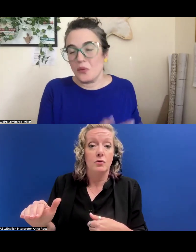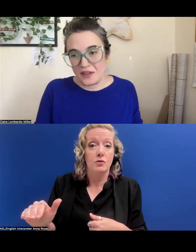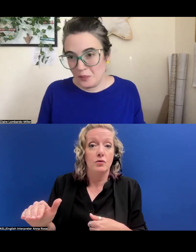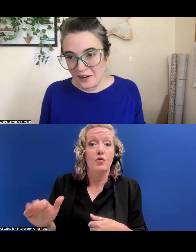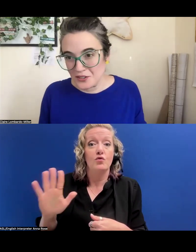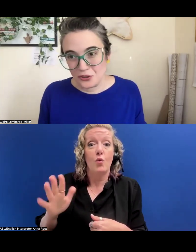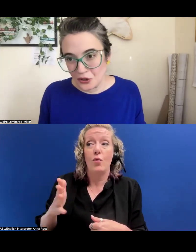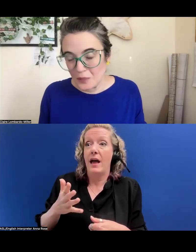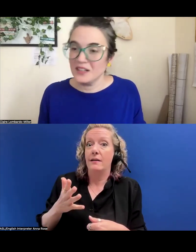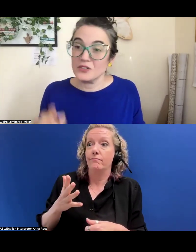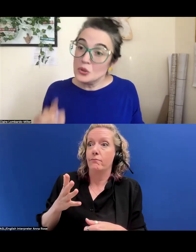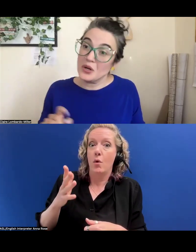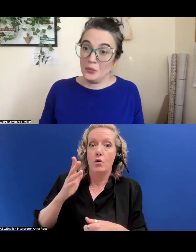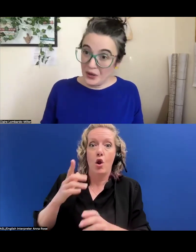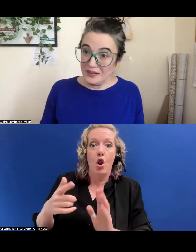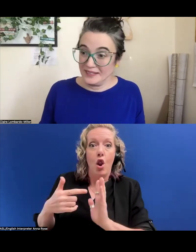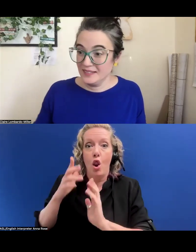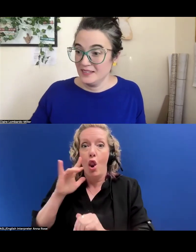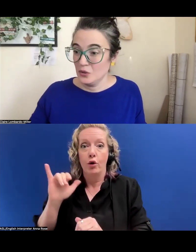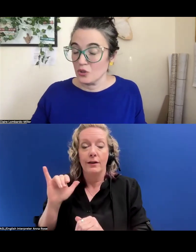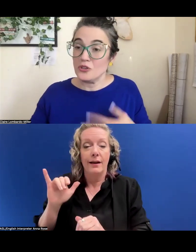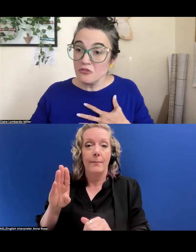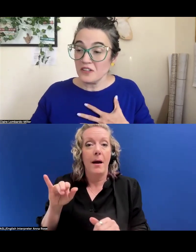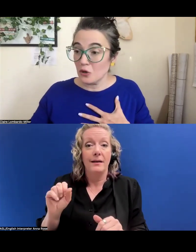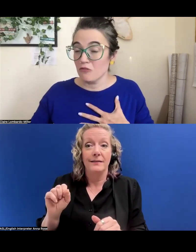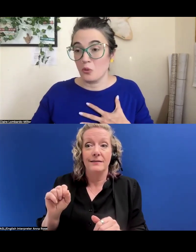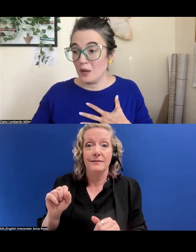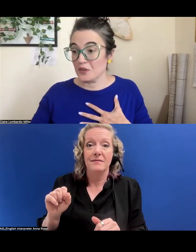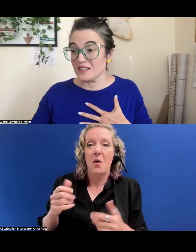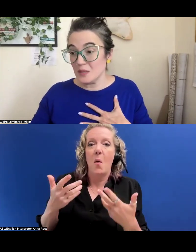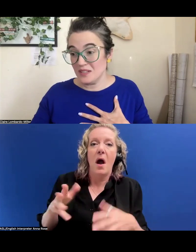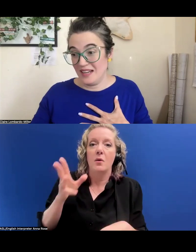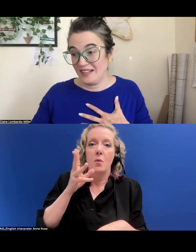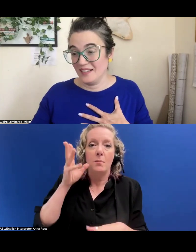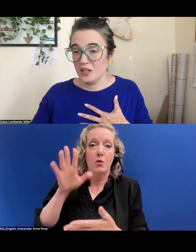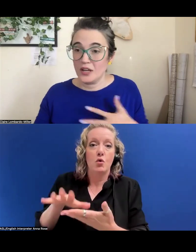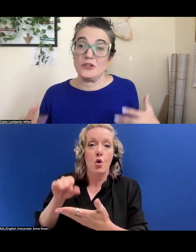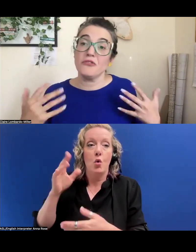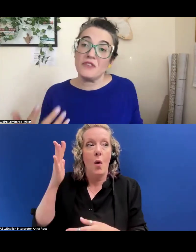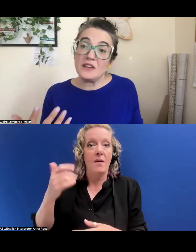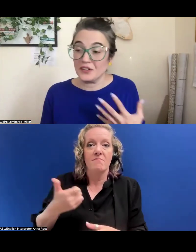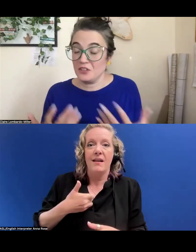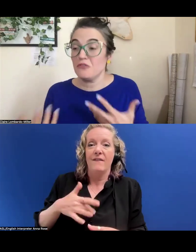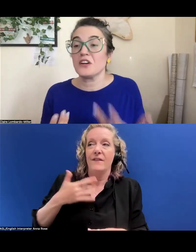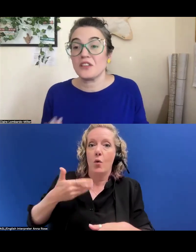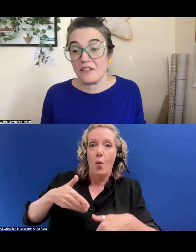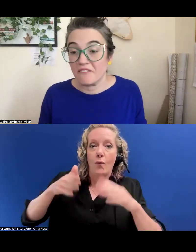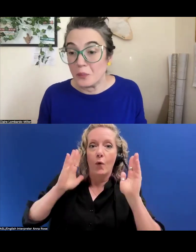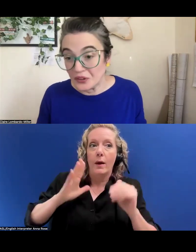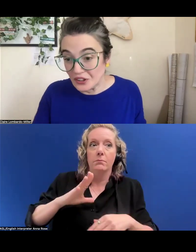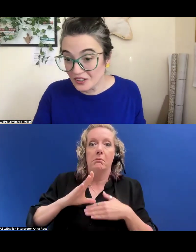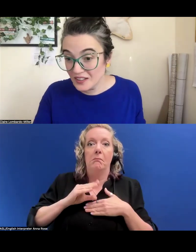that you don't think the parents should learn it because you don't know it, or you feel overwhelmed or intimidated, and you fear